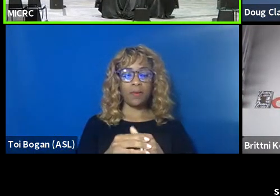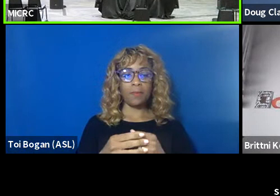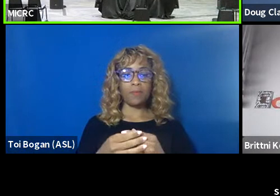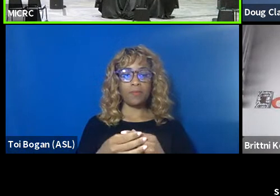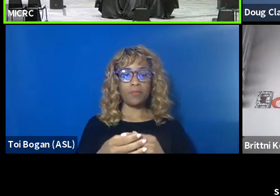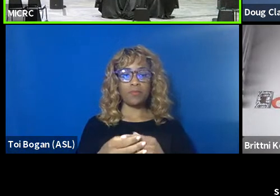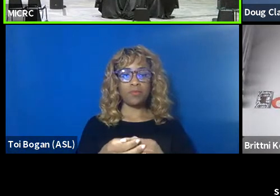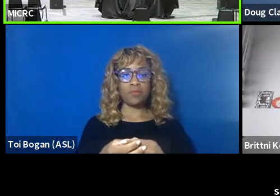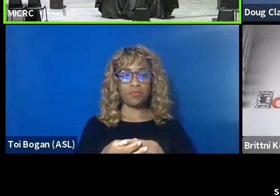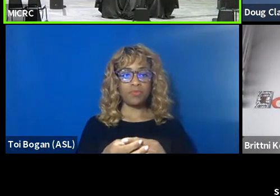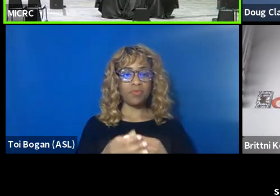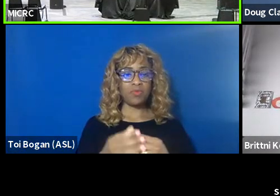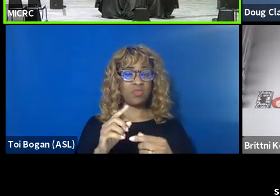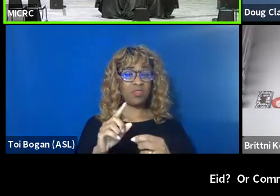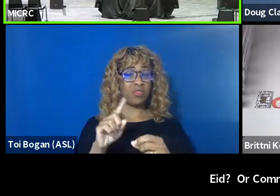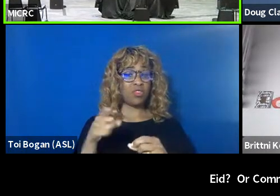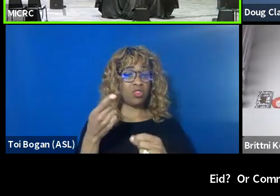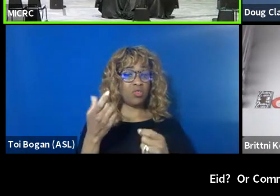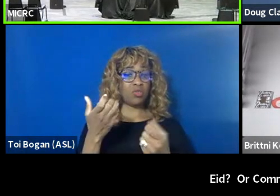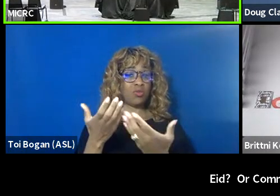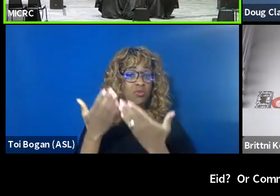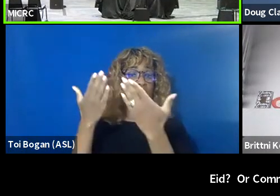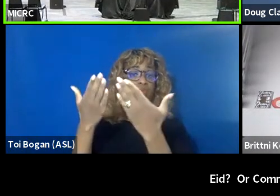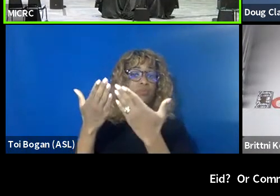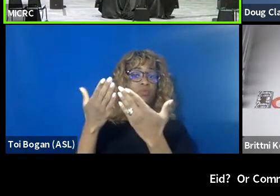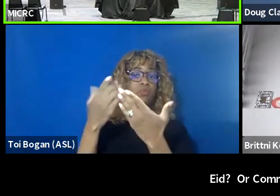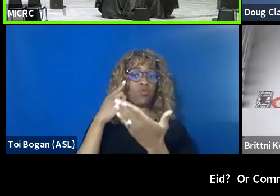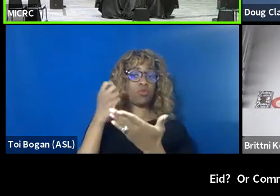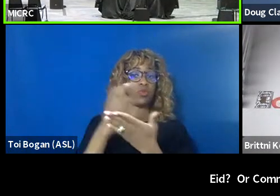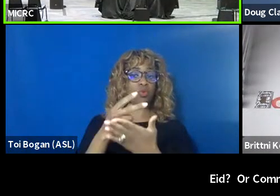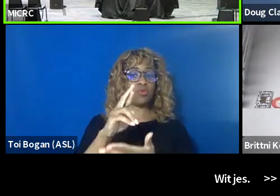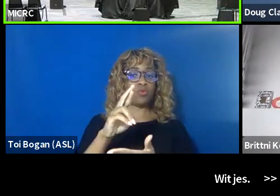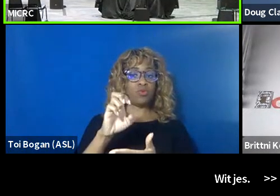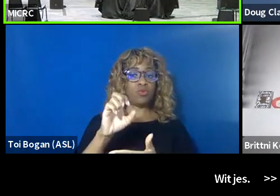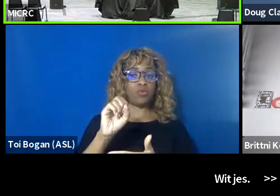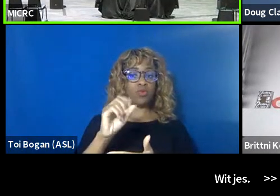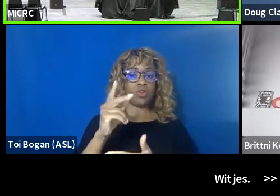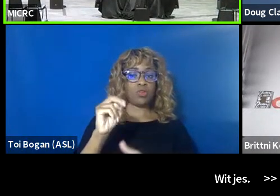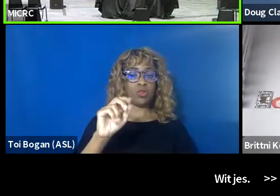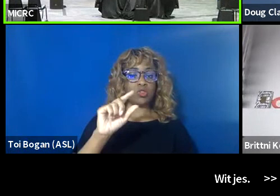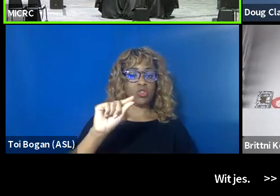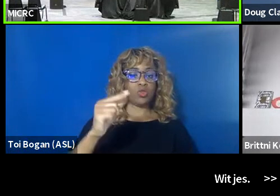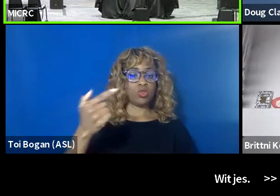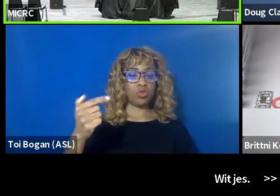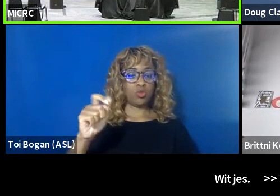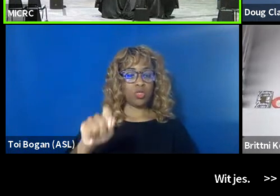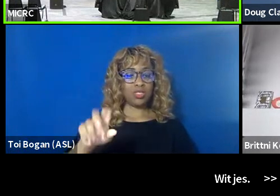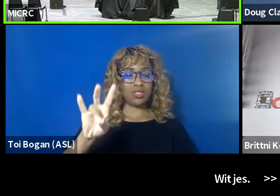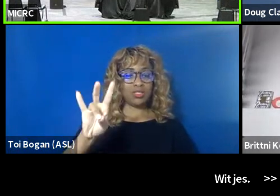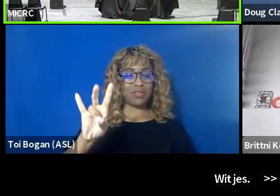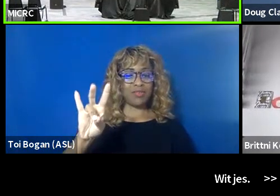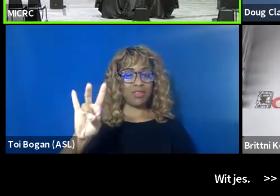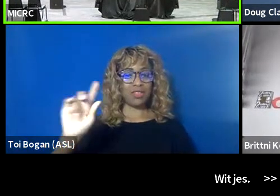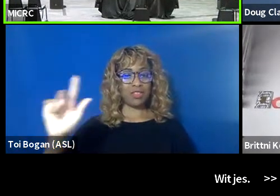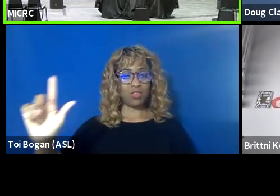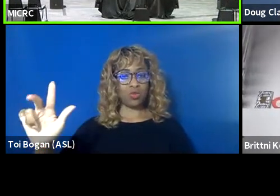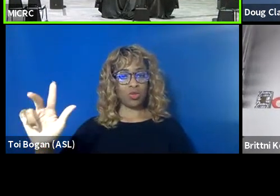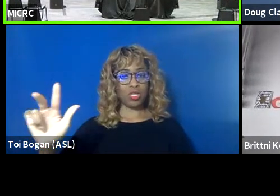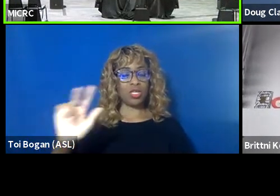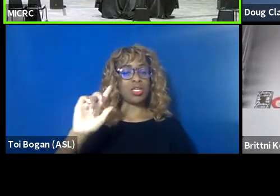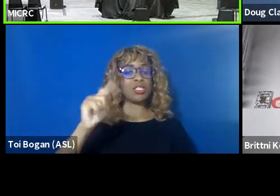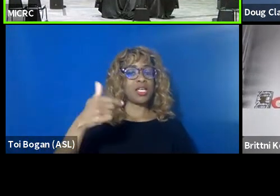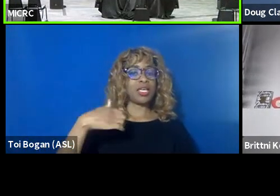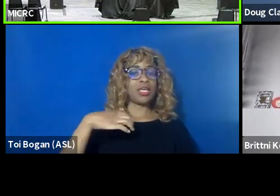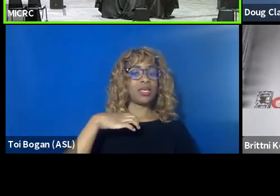just make a motion to approve resolution 2021-7.3. Seconded by Commissioner